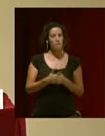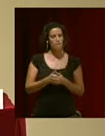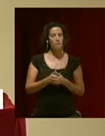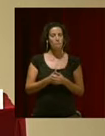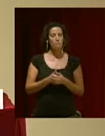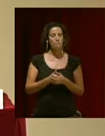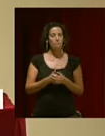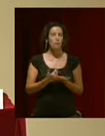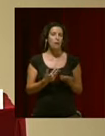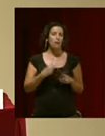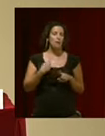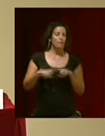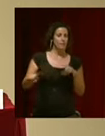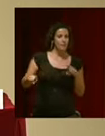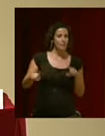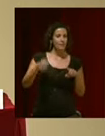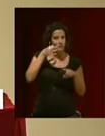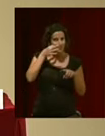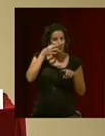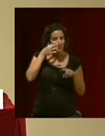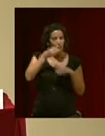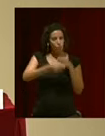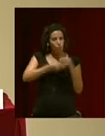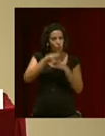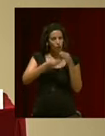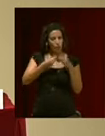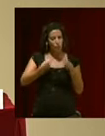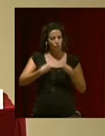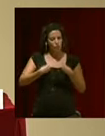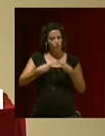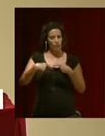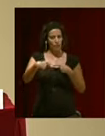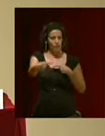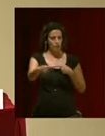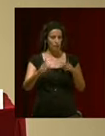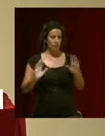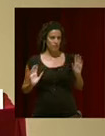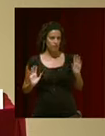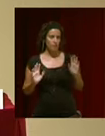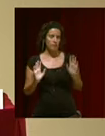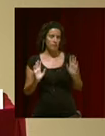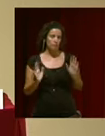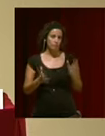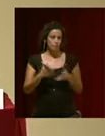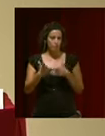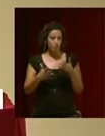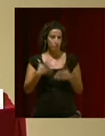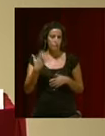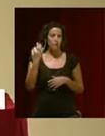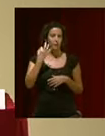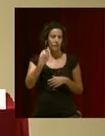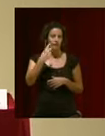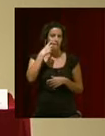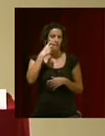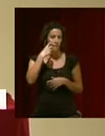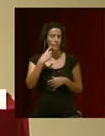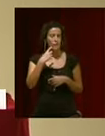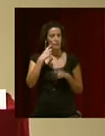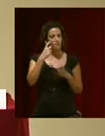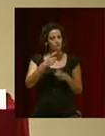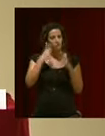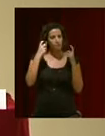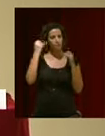people are willing to try and to participate. A different issue would be for them to be